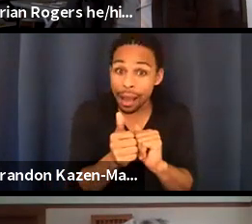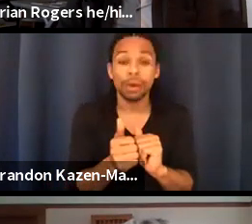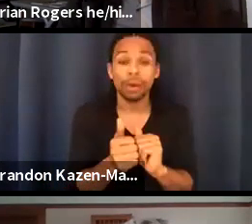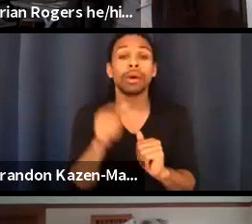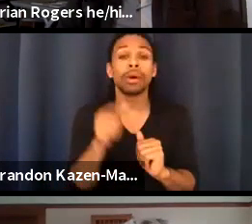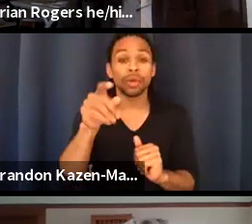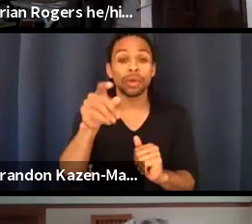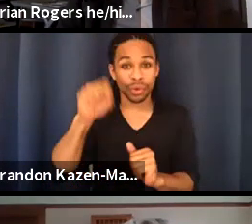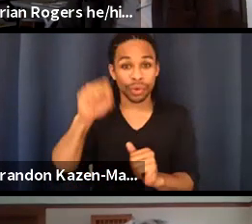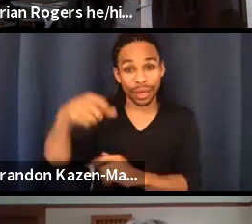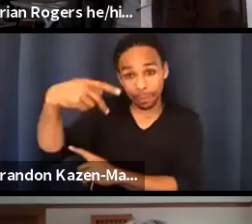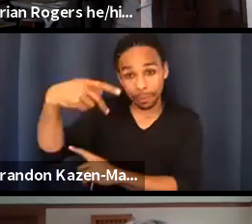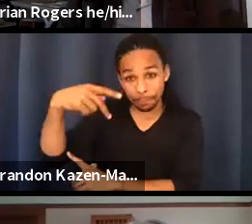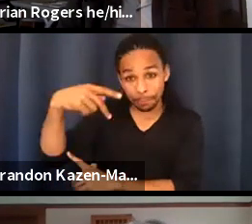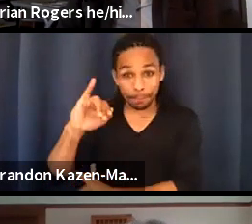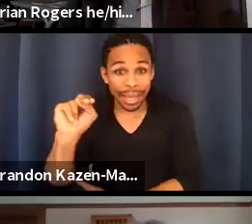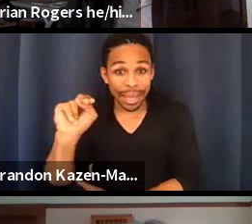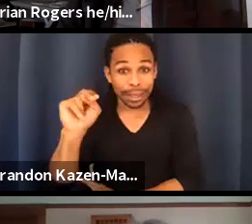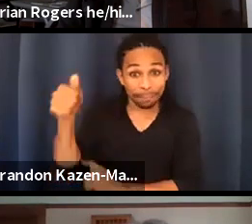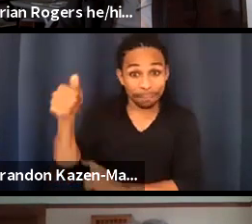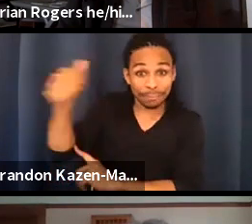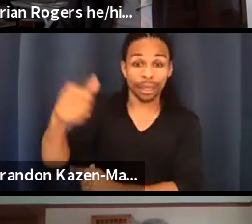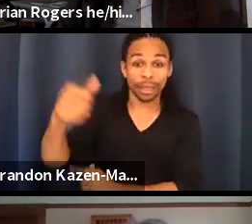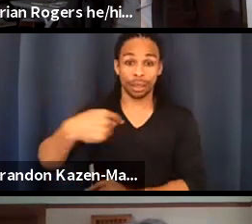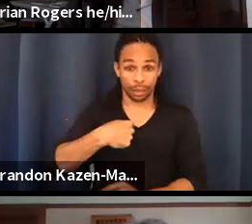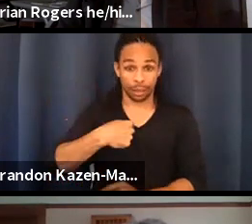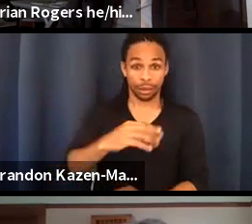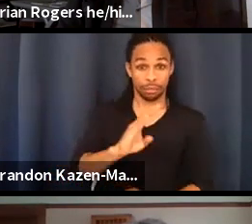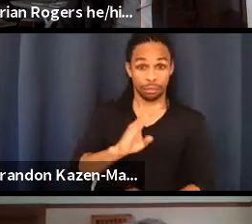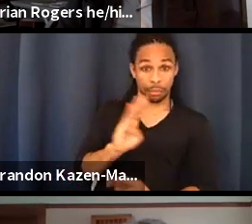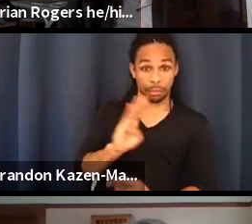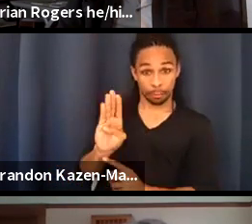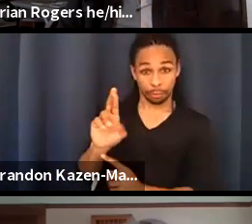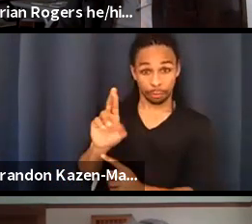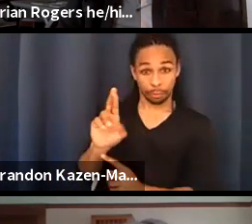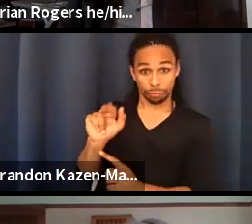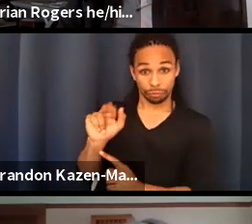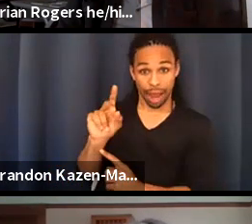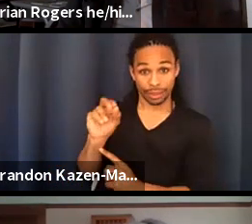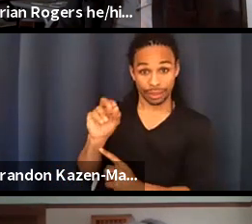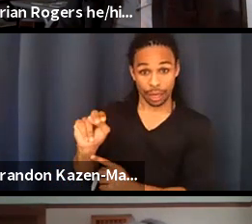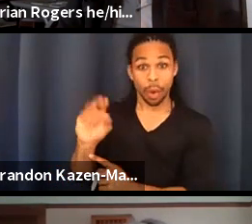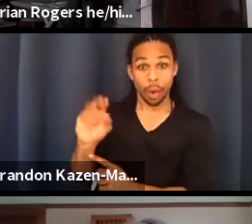Brandon or of Maria. I share the name with an